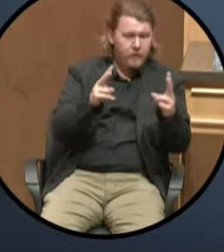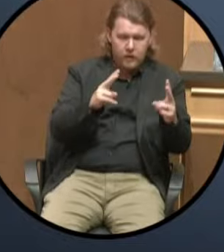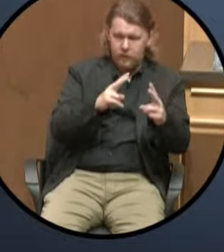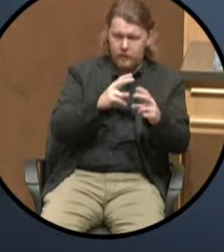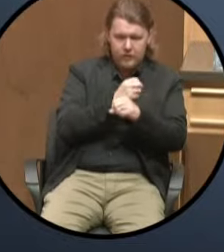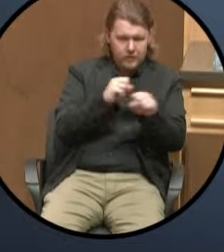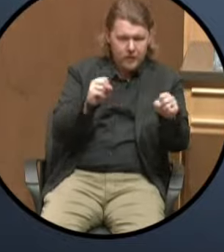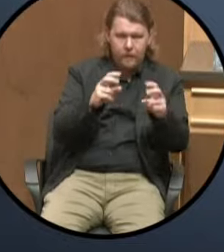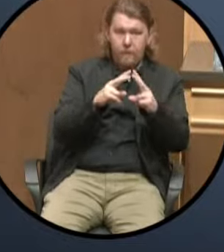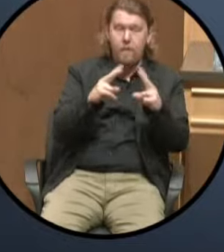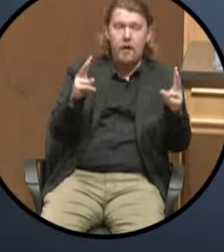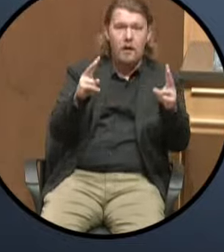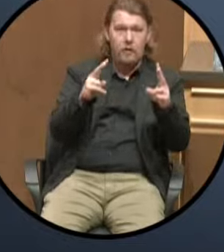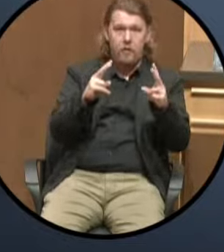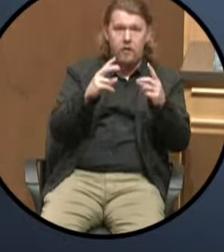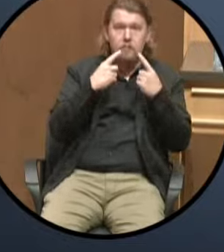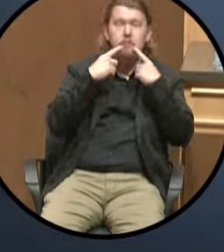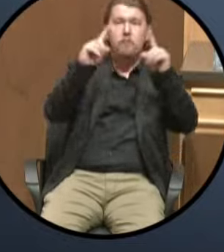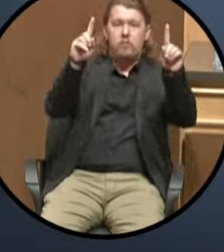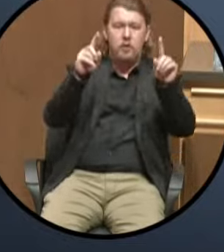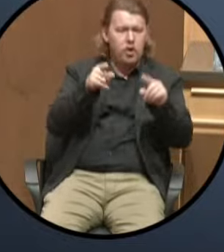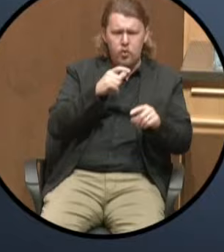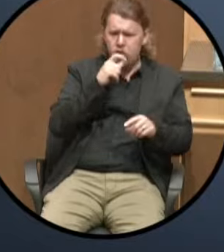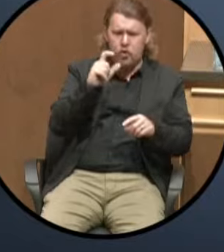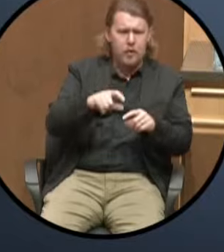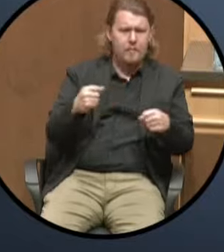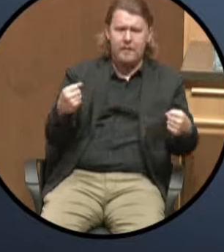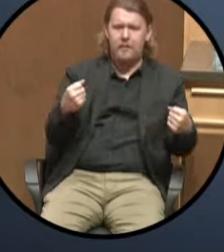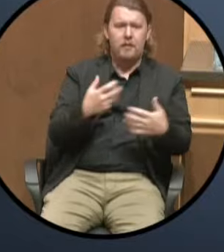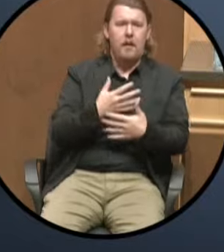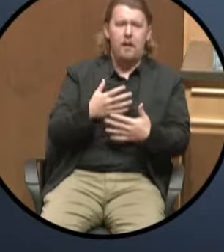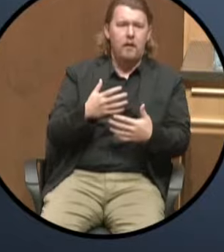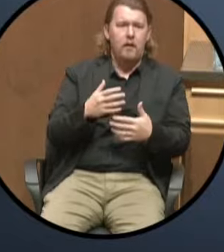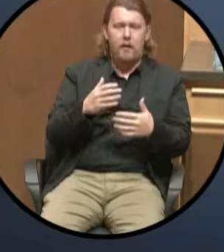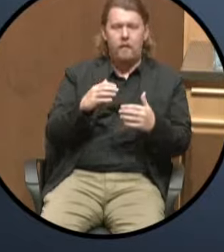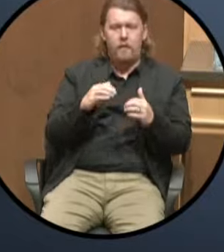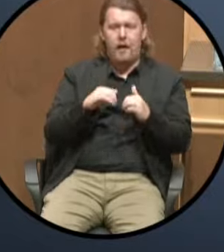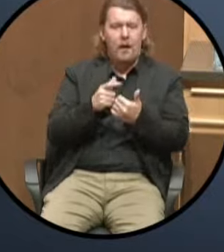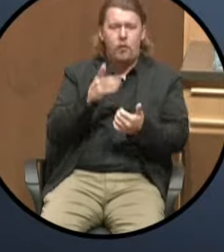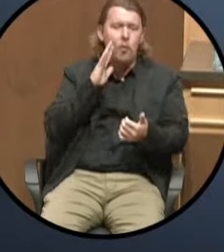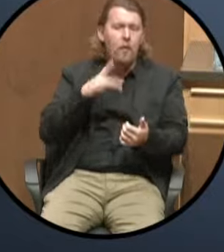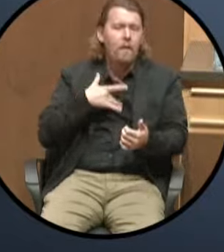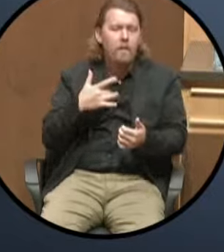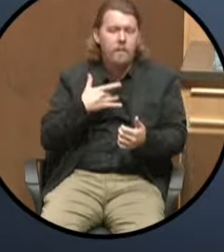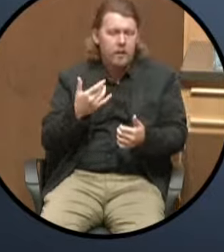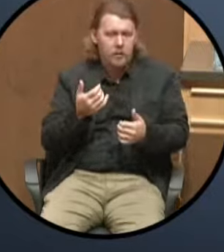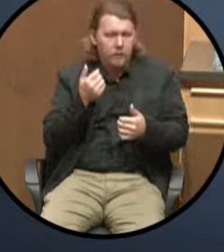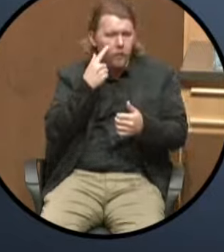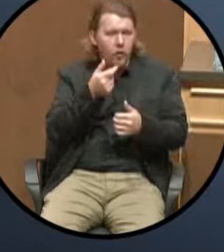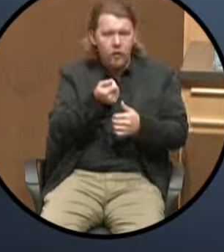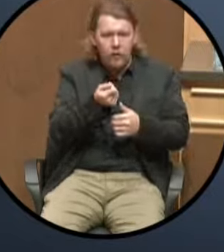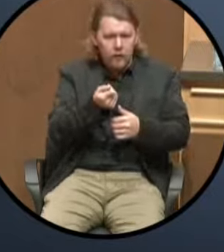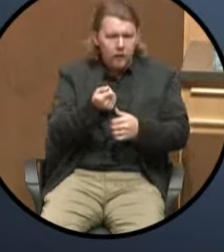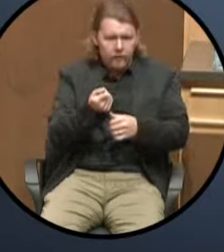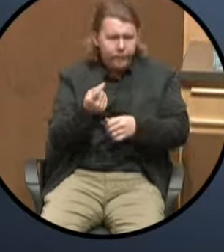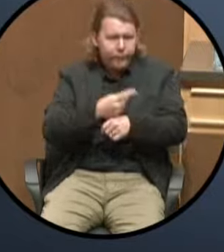effective, and you shouldn't be afraid of the side effects. I think if I could give you some